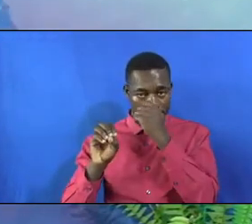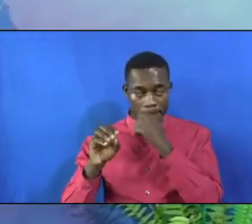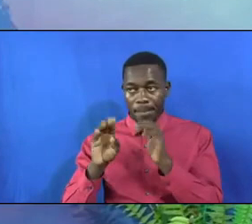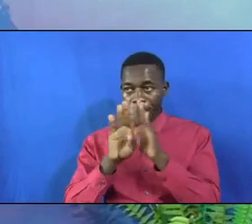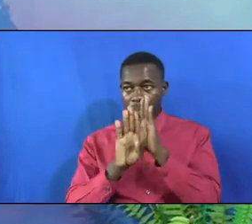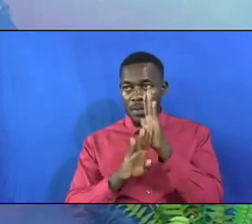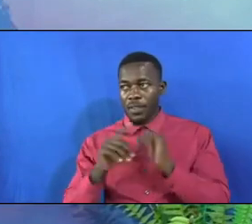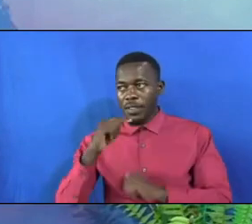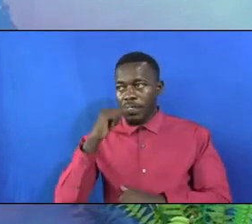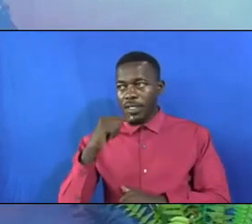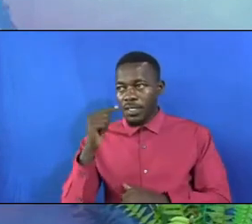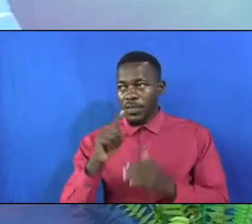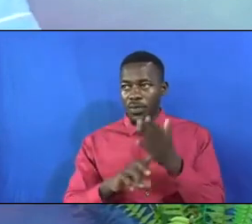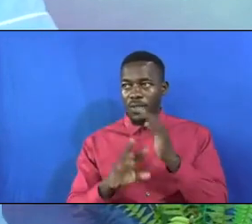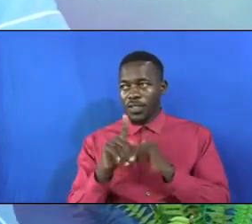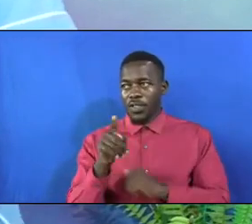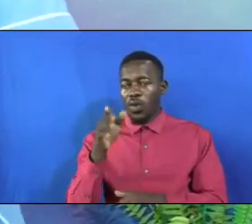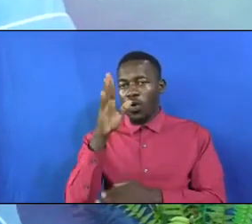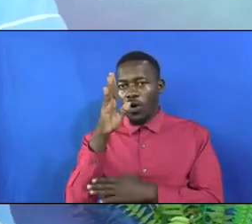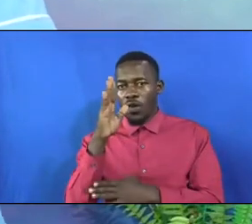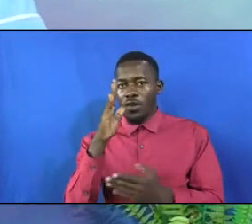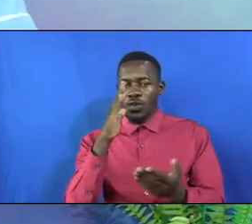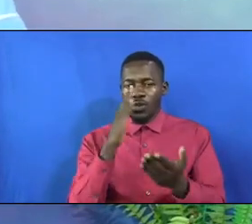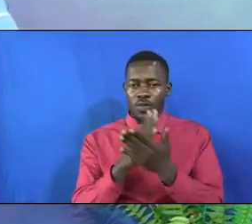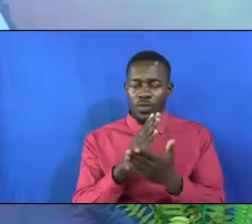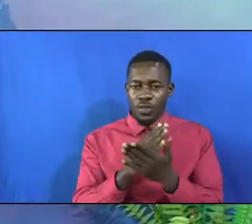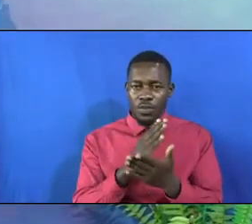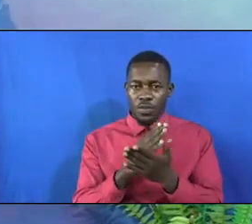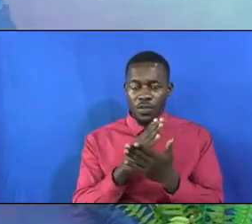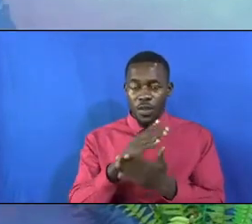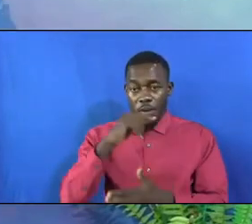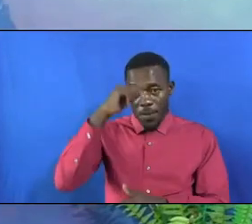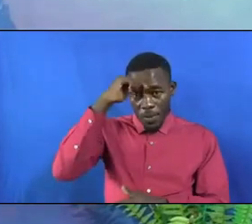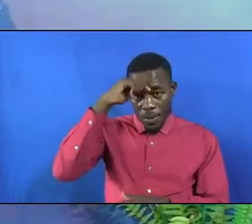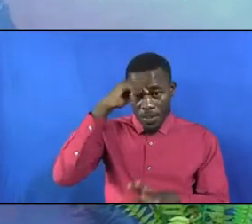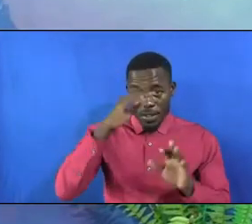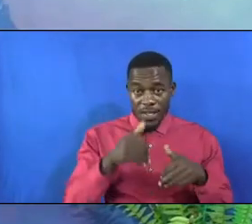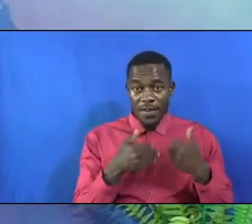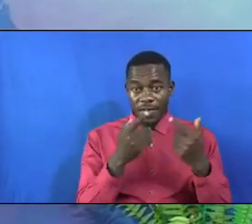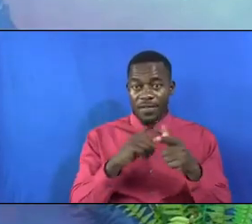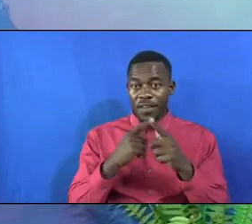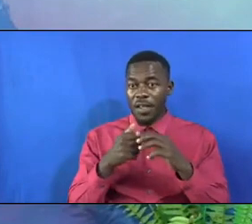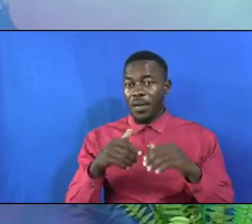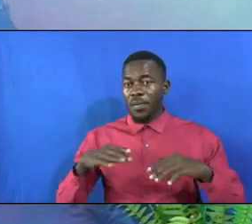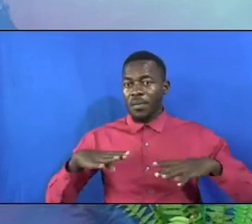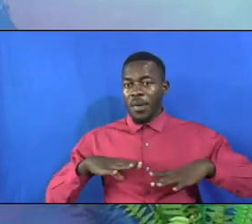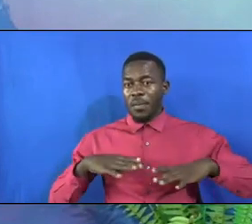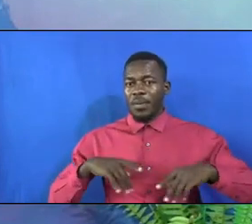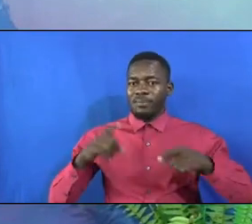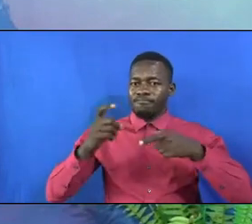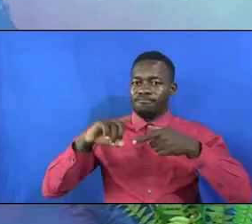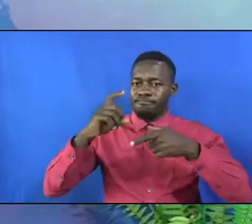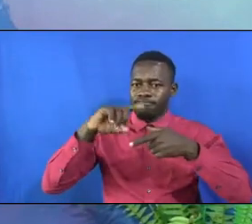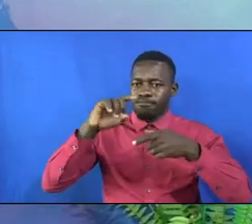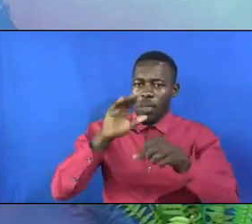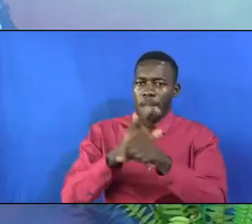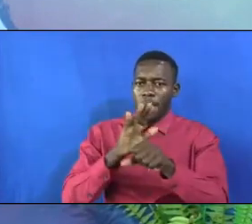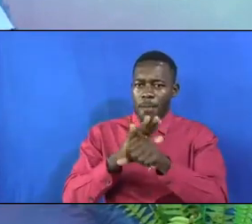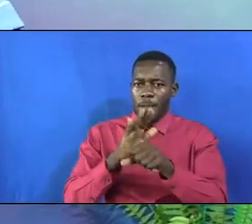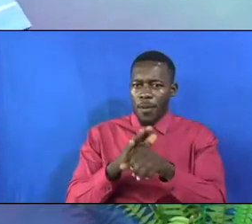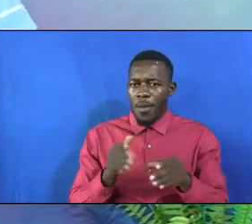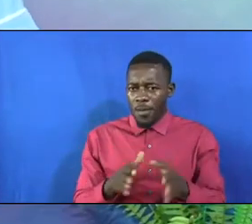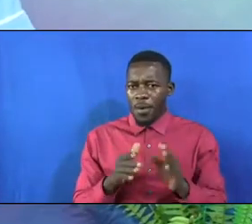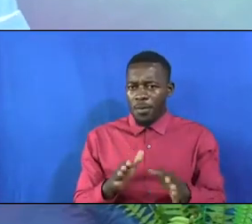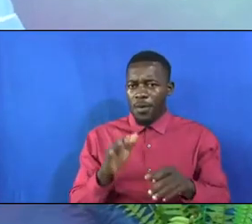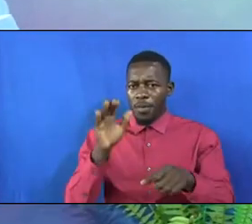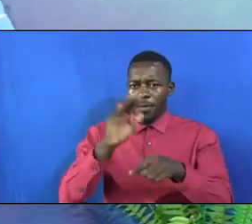it says, so God was kind to the midwives, and the people increased and became even more numerous. And because